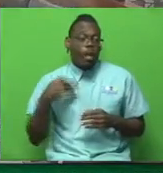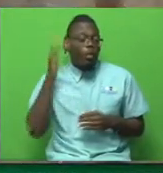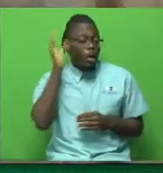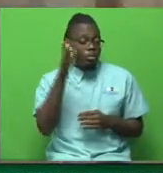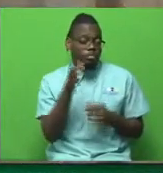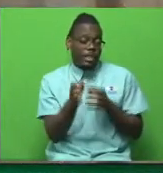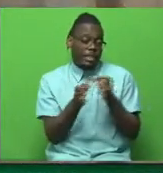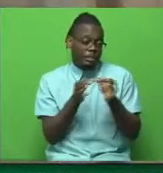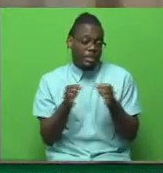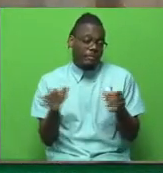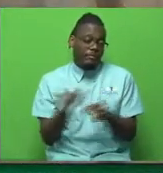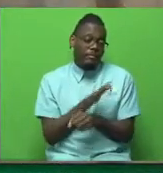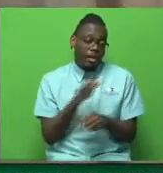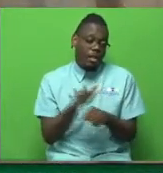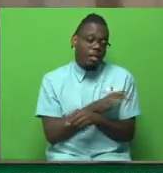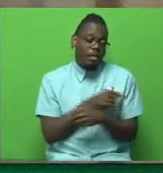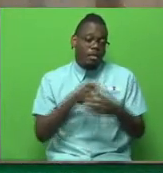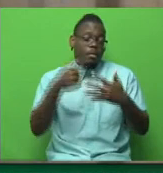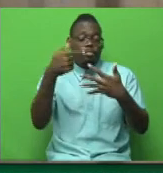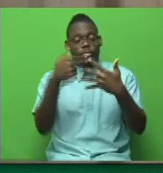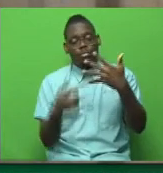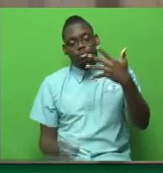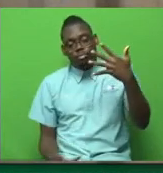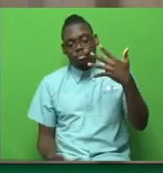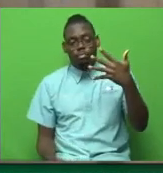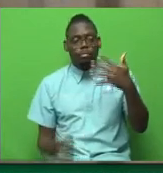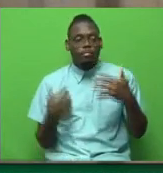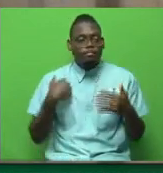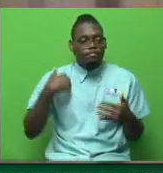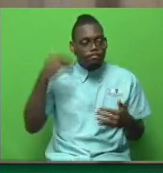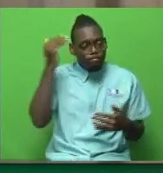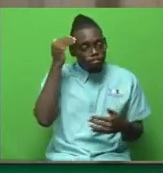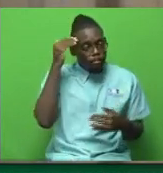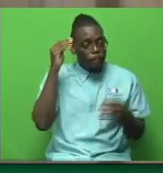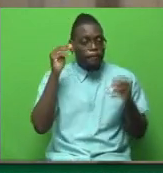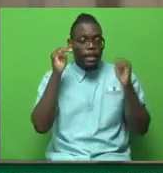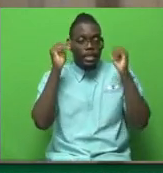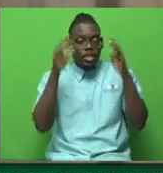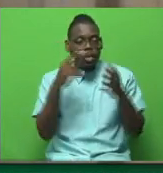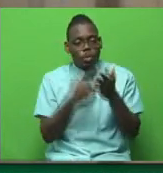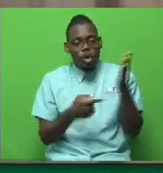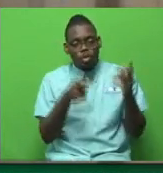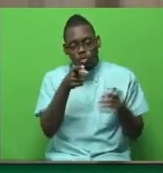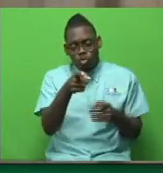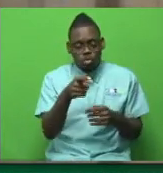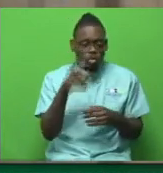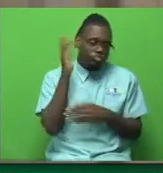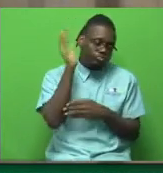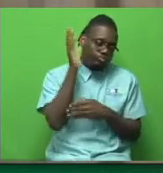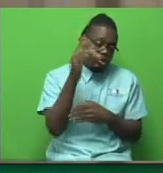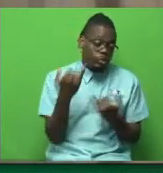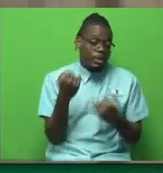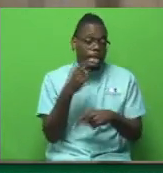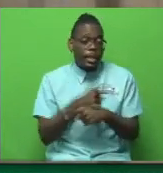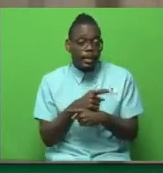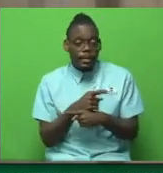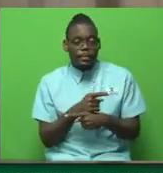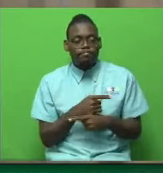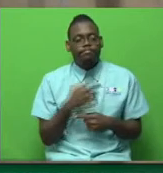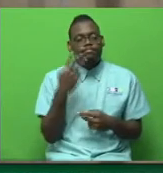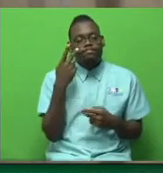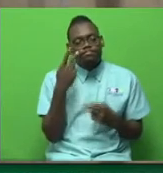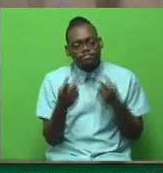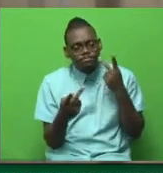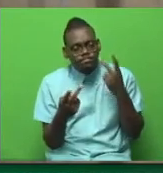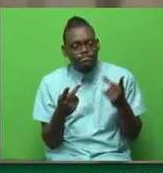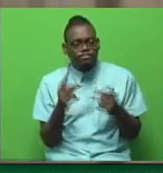The Minister's presentation today is characterized by the shared dissonance that this government